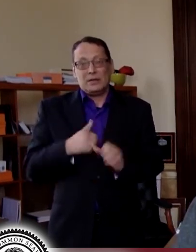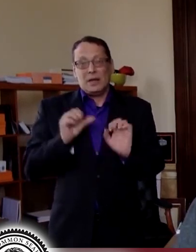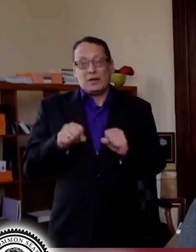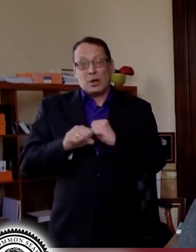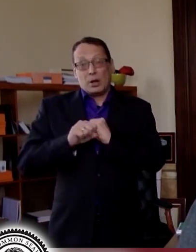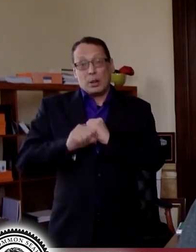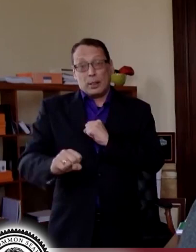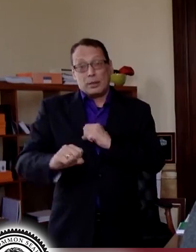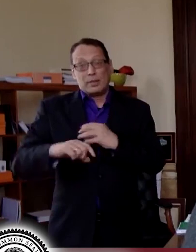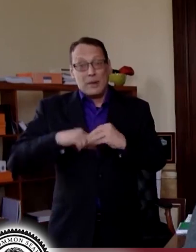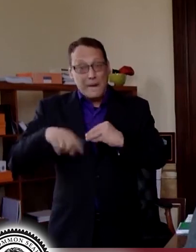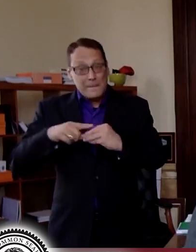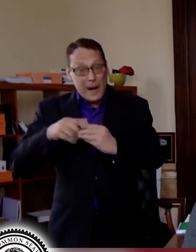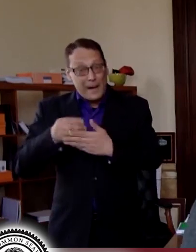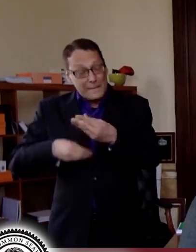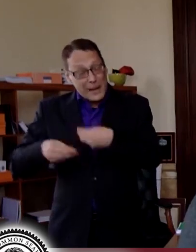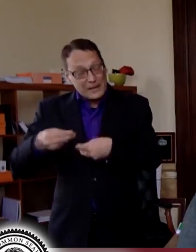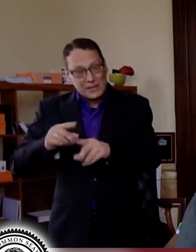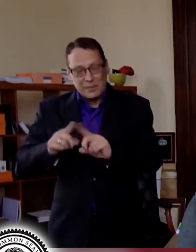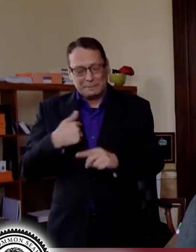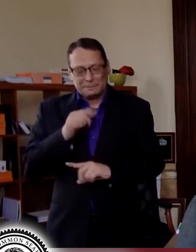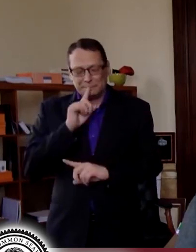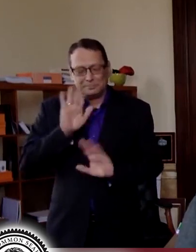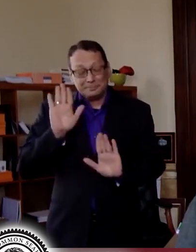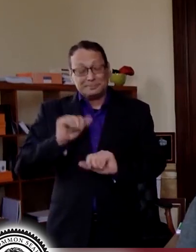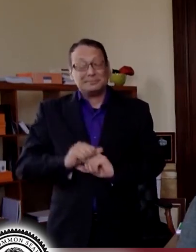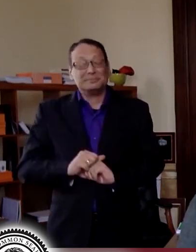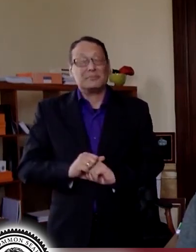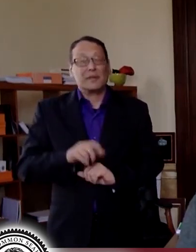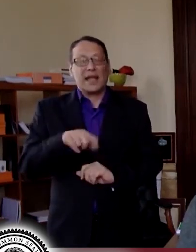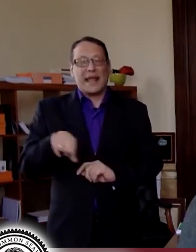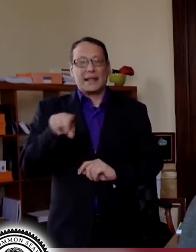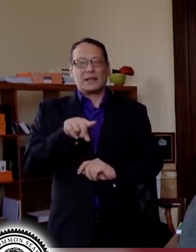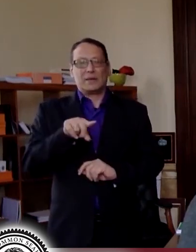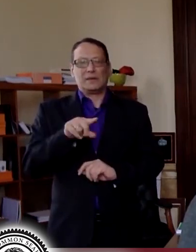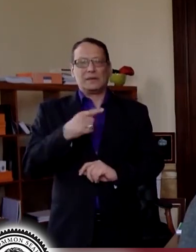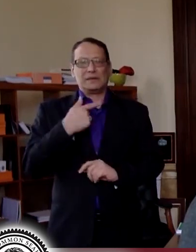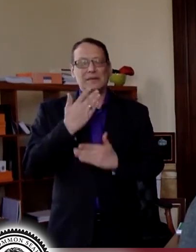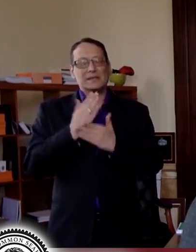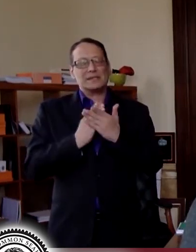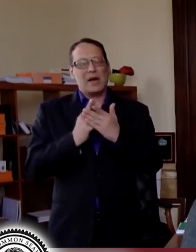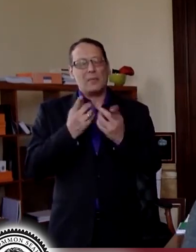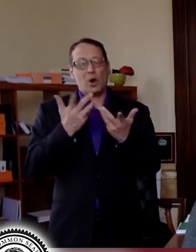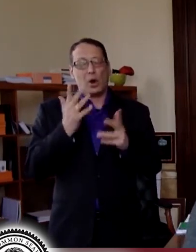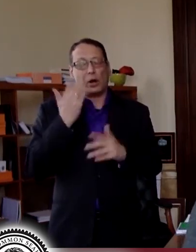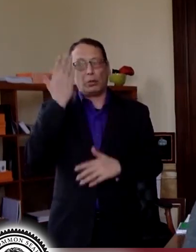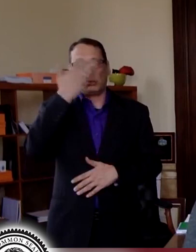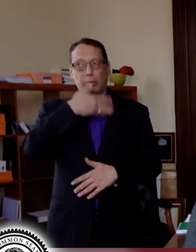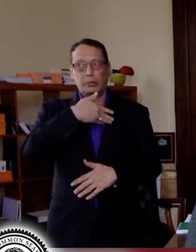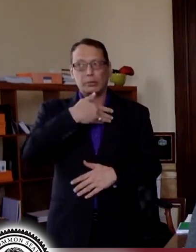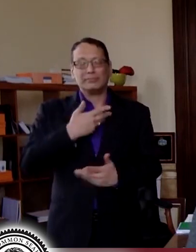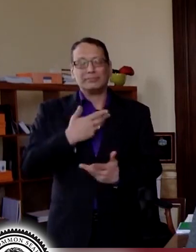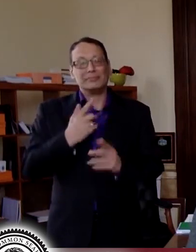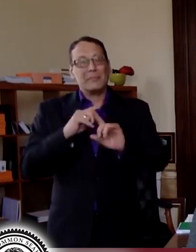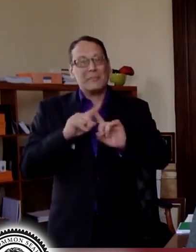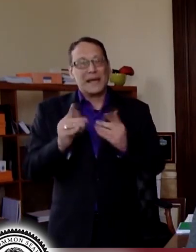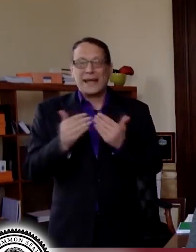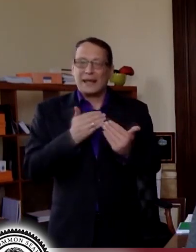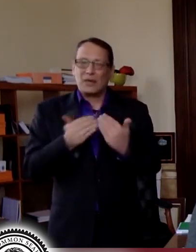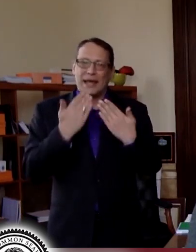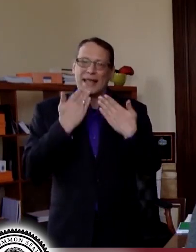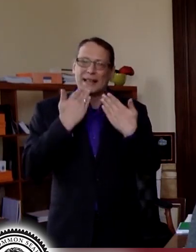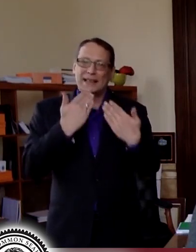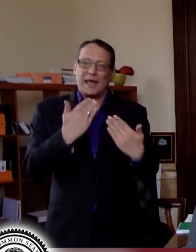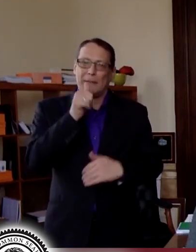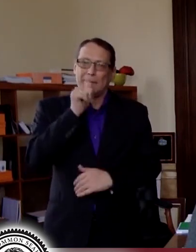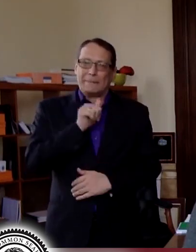on the budget, but I won't. So those of you who, I'm already making your eyes glaze over, I know. So, but thank you for bearing